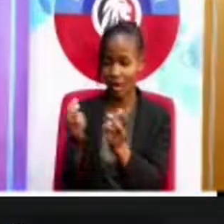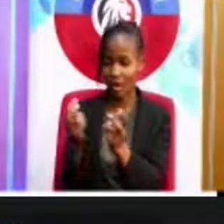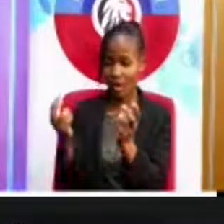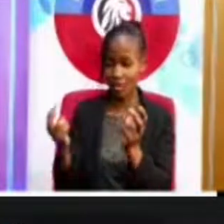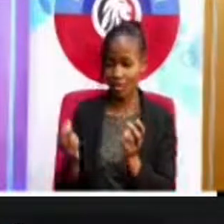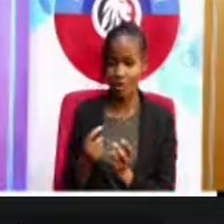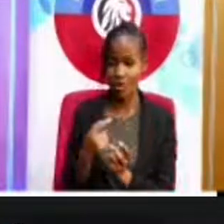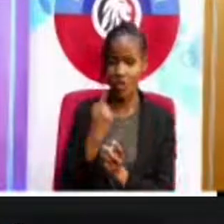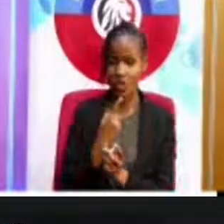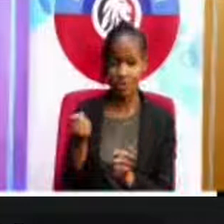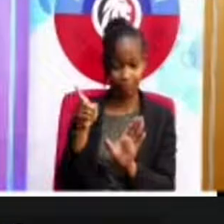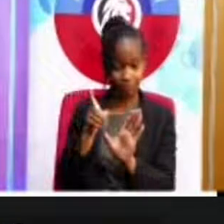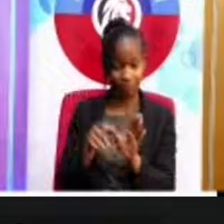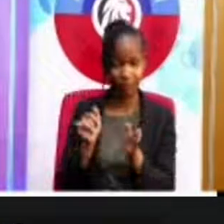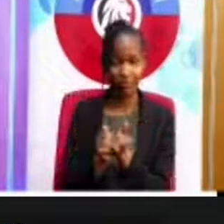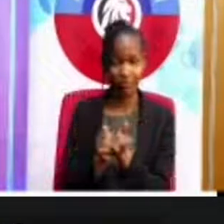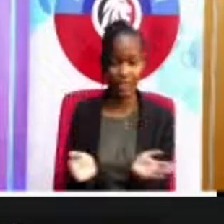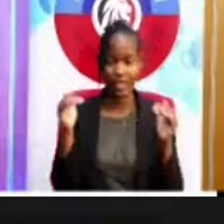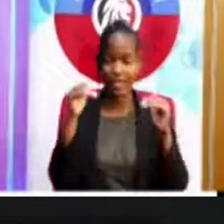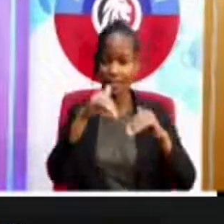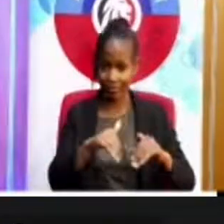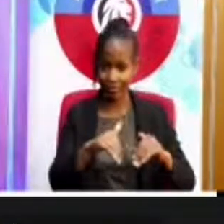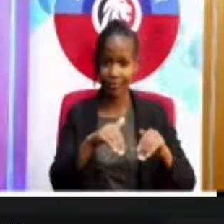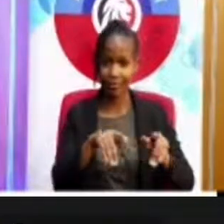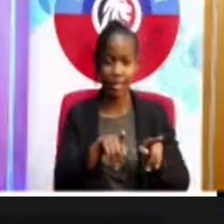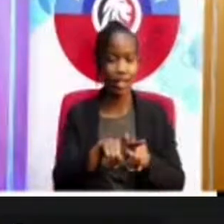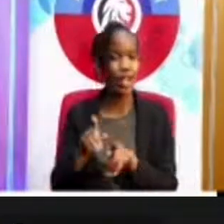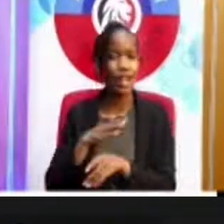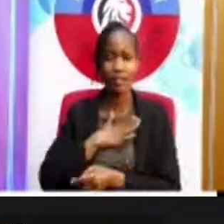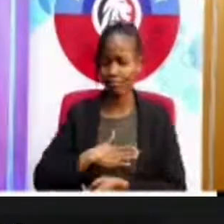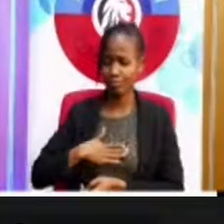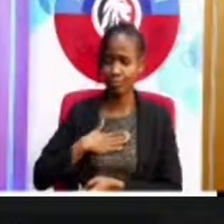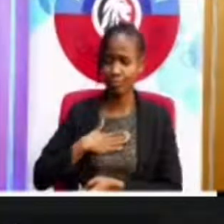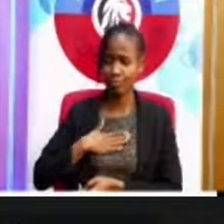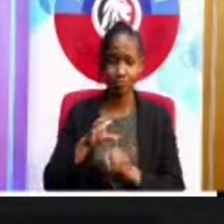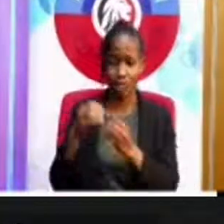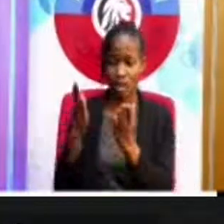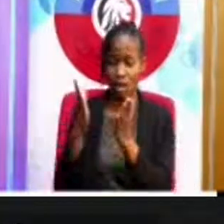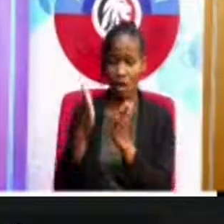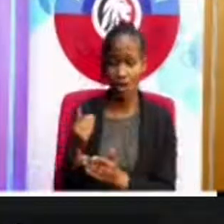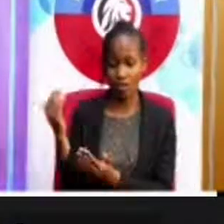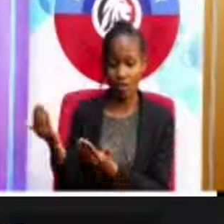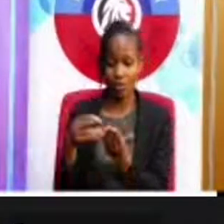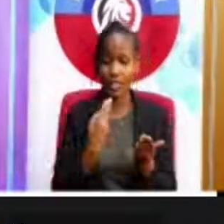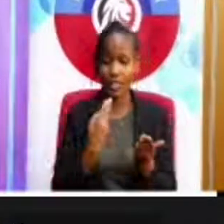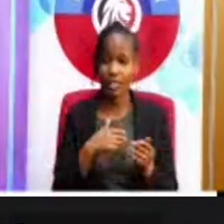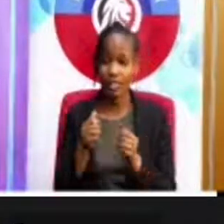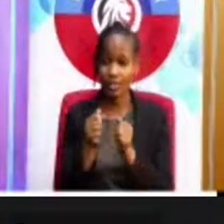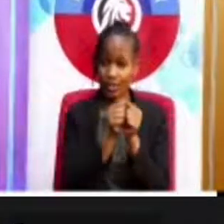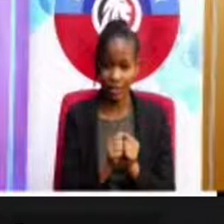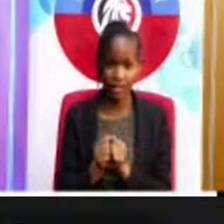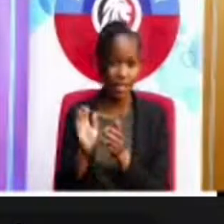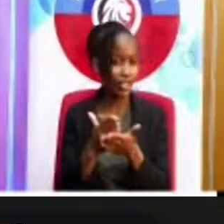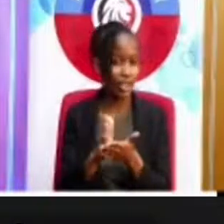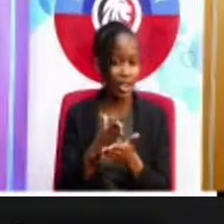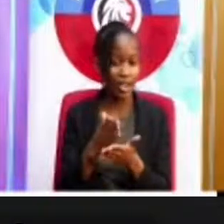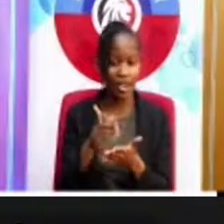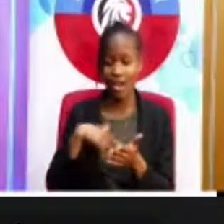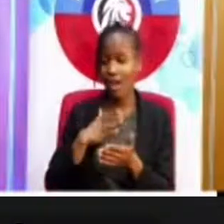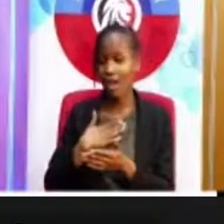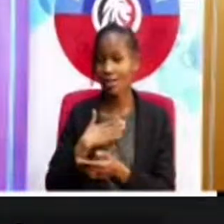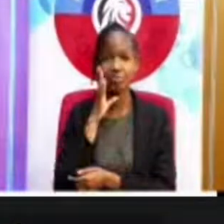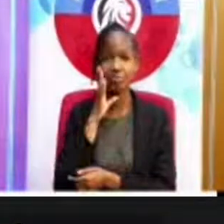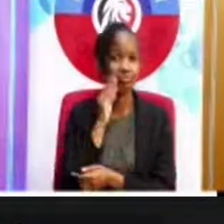summit. And indeed, I appreciate the organizers for bringing us together to share our experience in